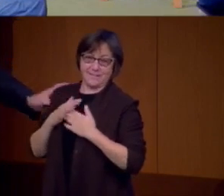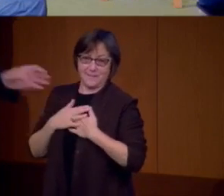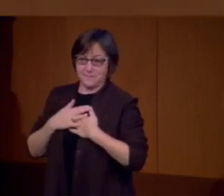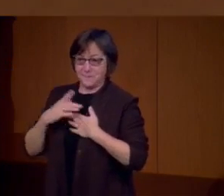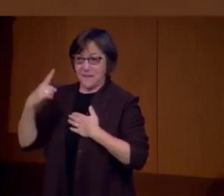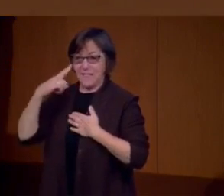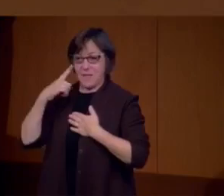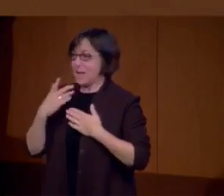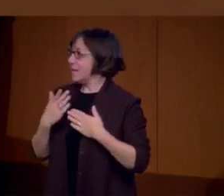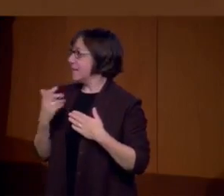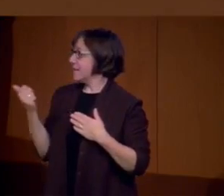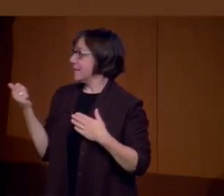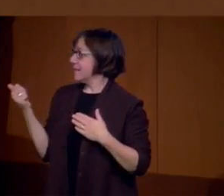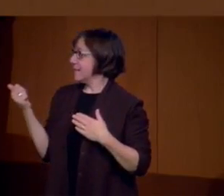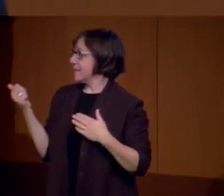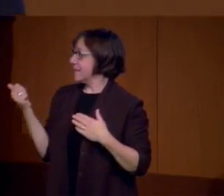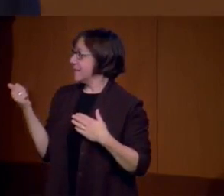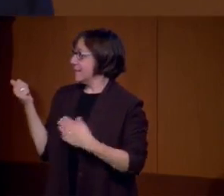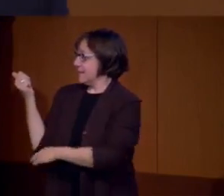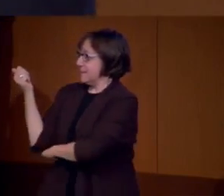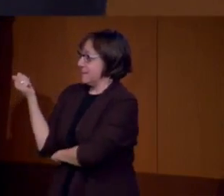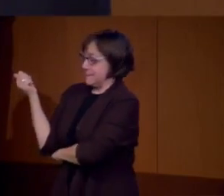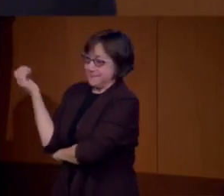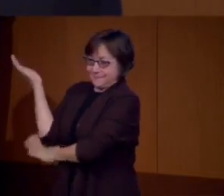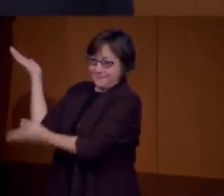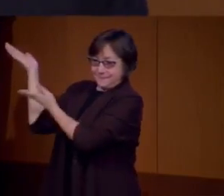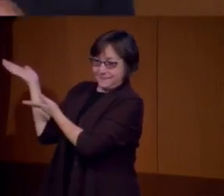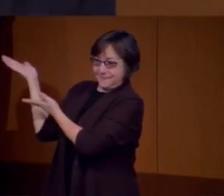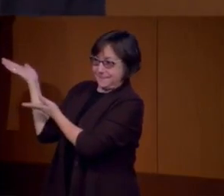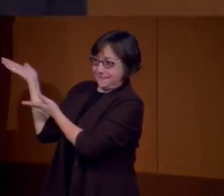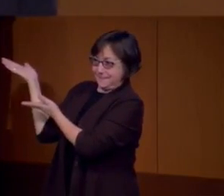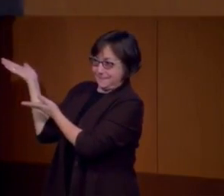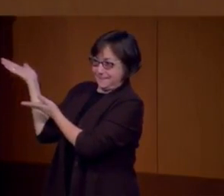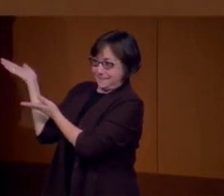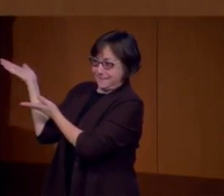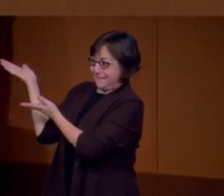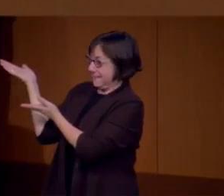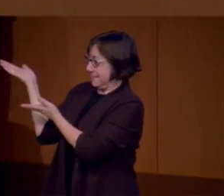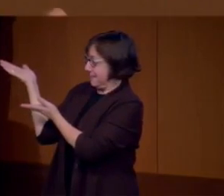I thought I might give my speech in sign language tonight.